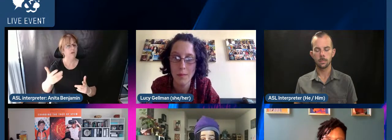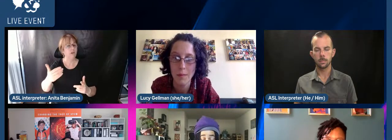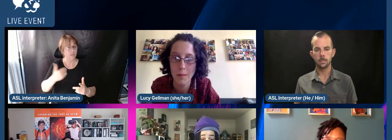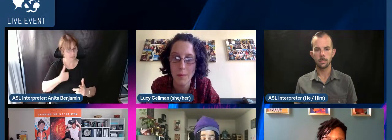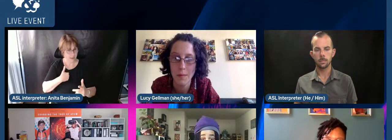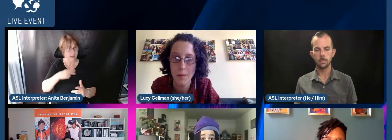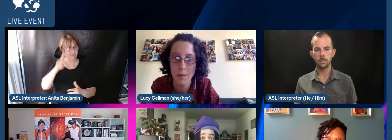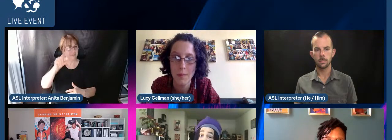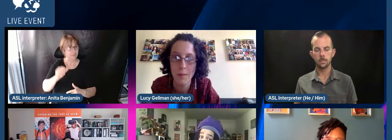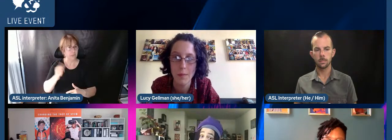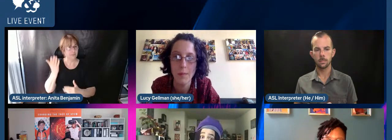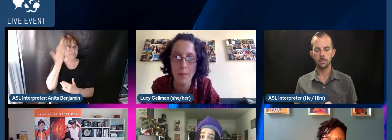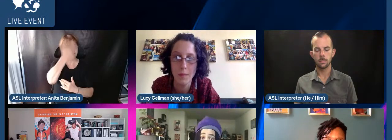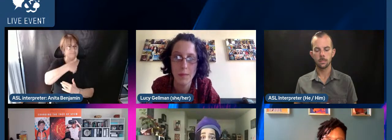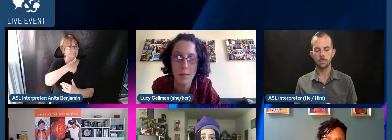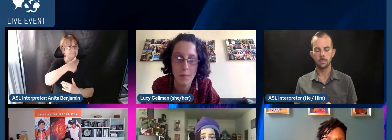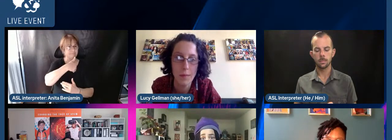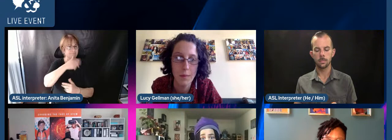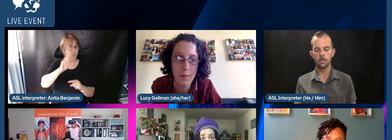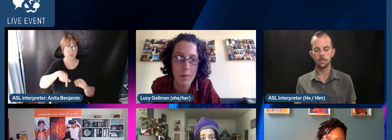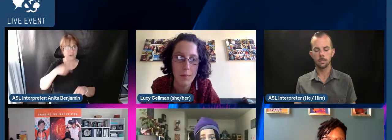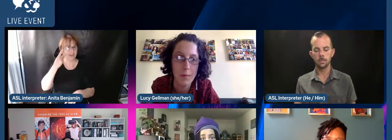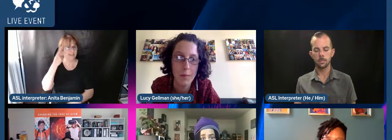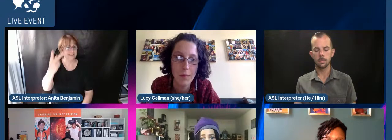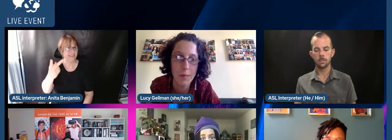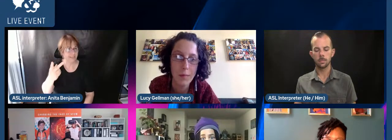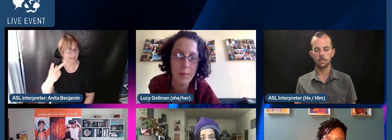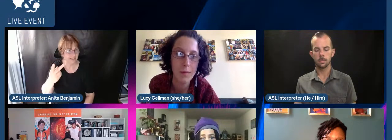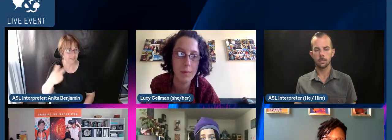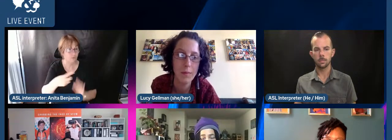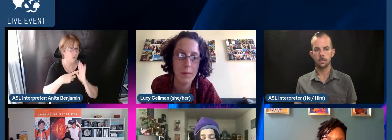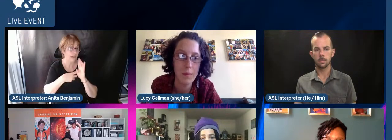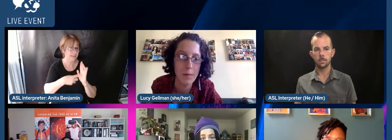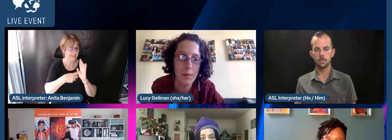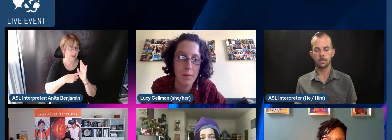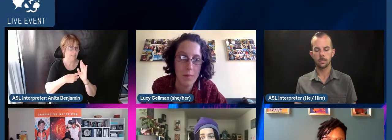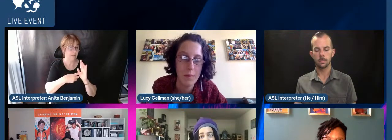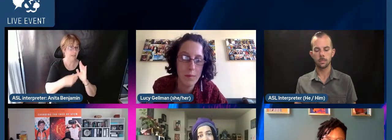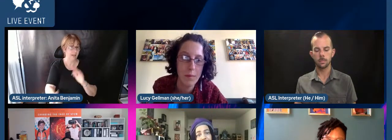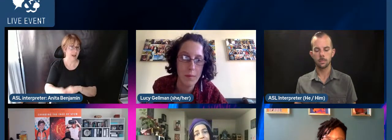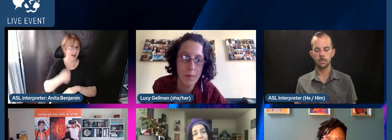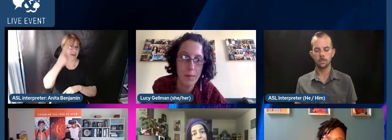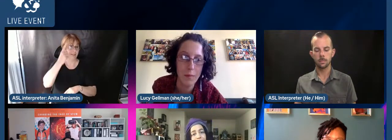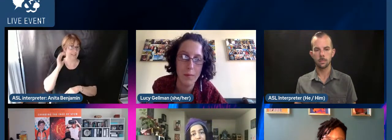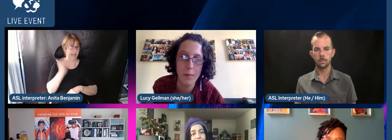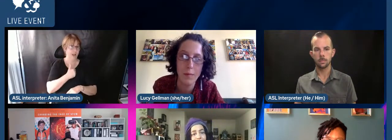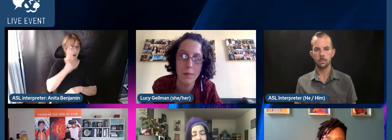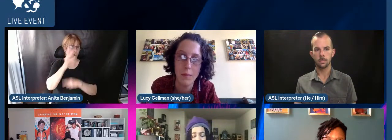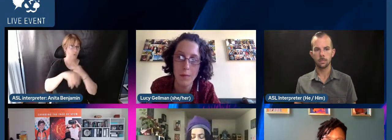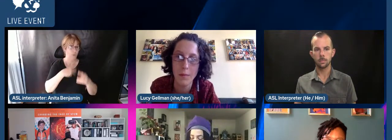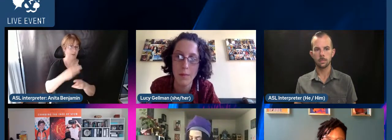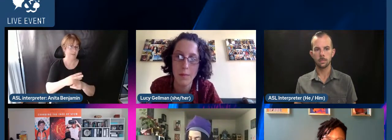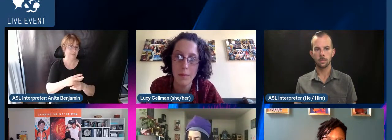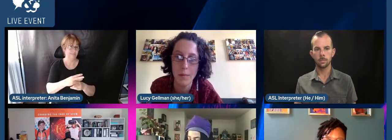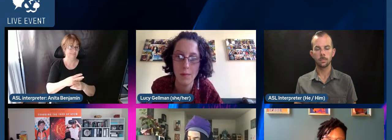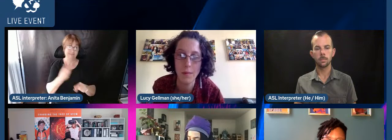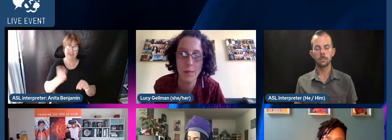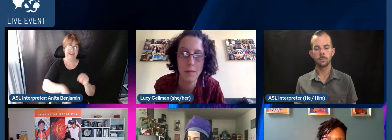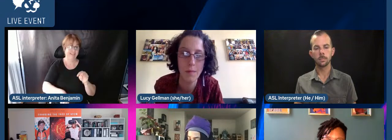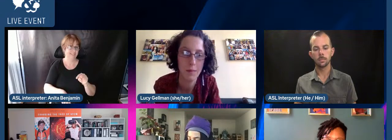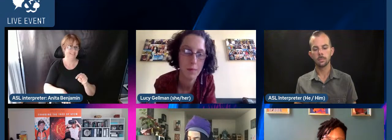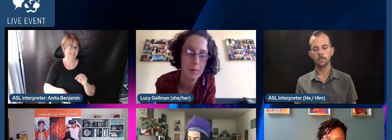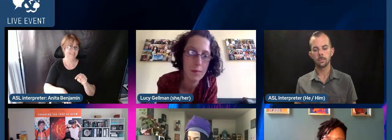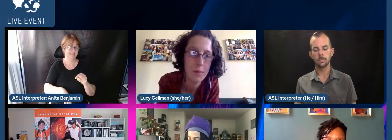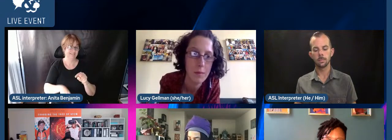just don't see. And one of them is understanding what our world looks like. You know, and I'm just going to tell